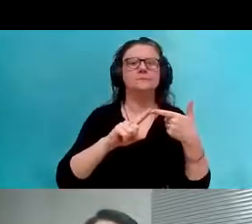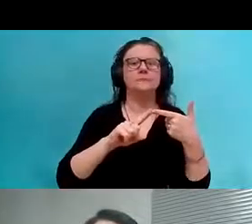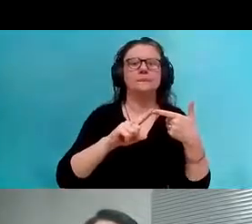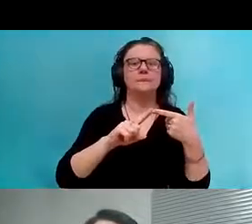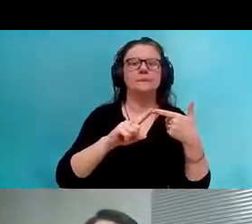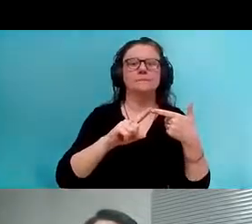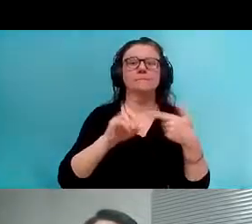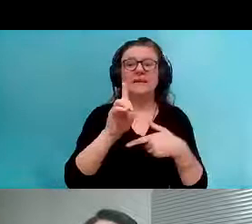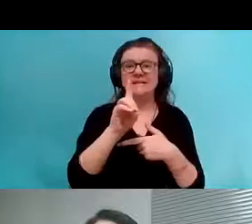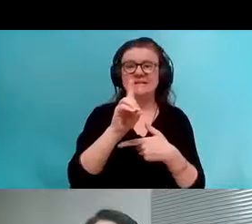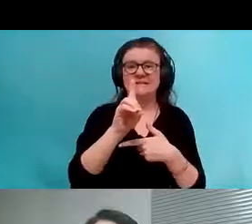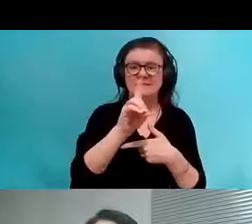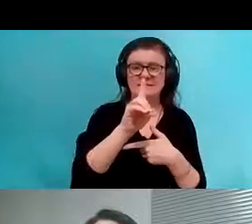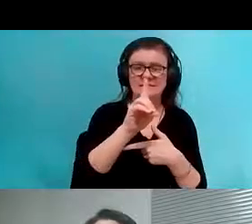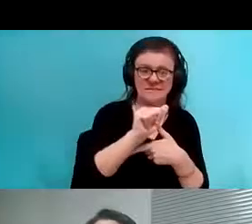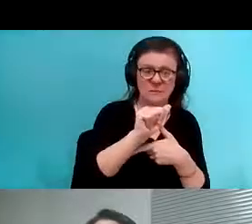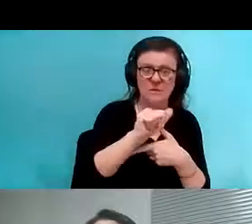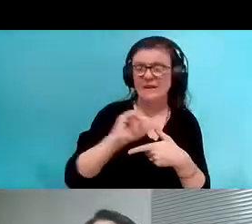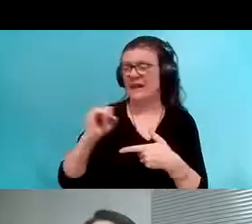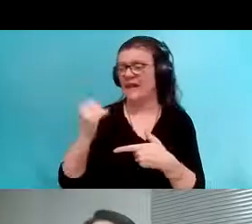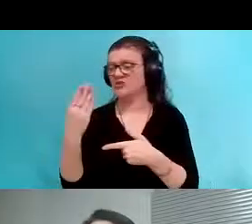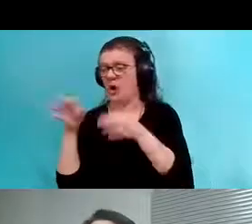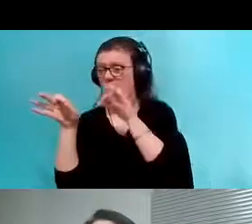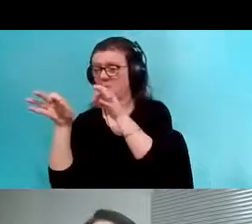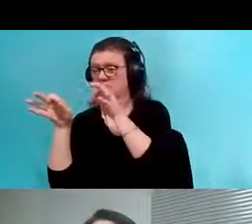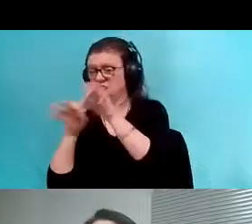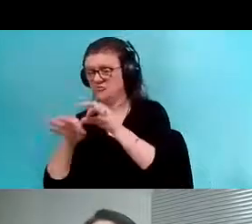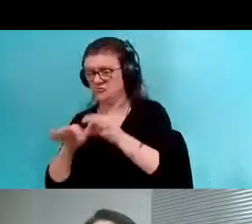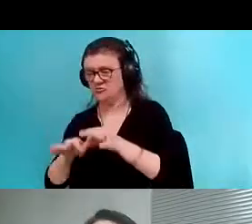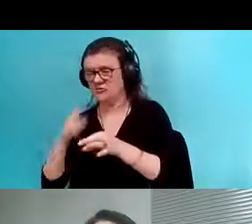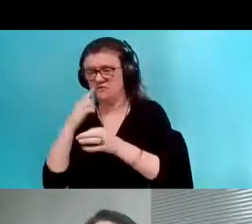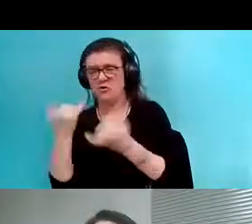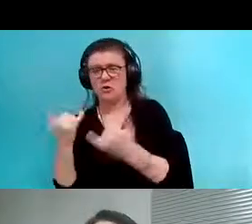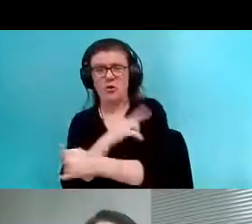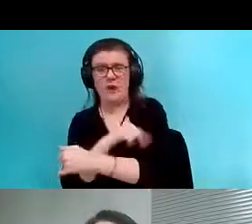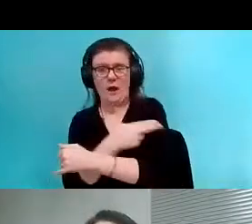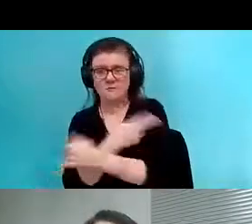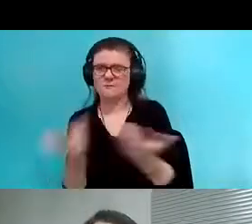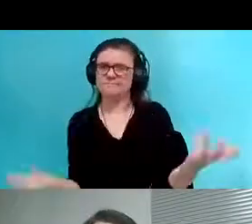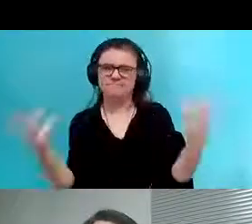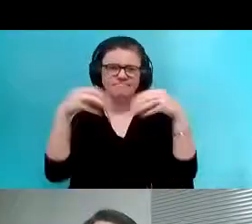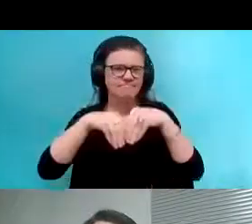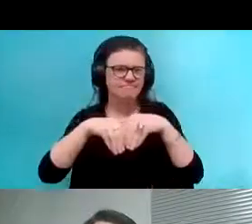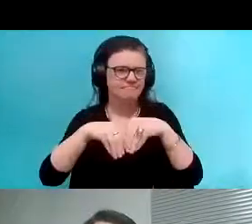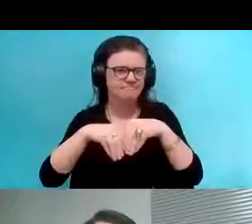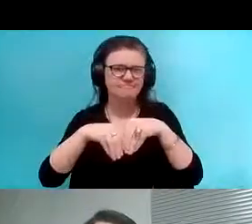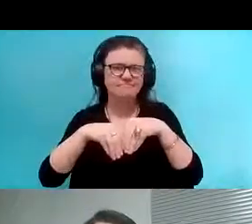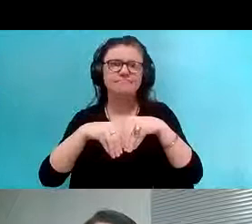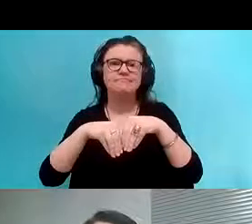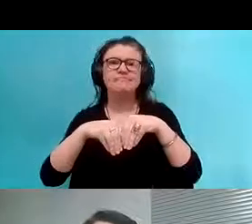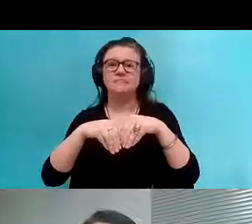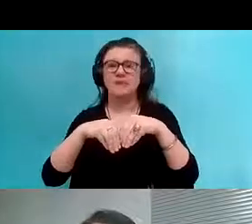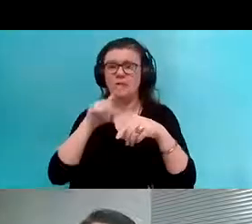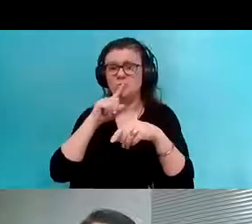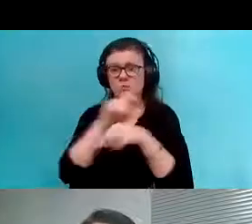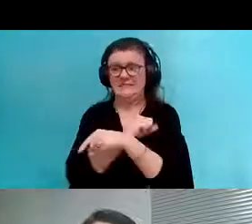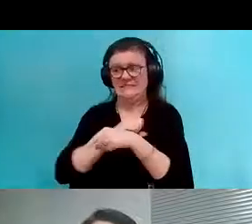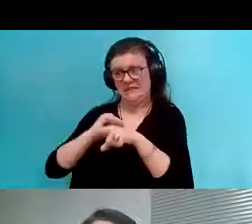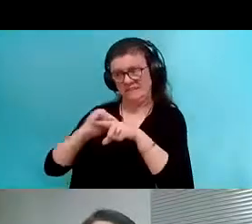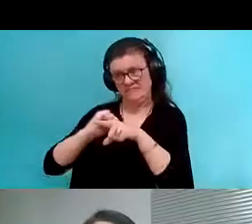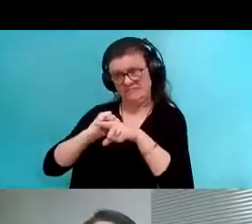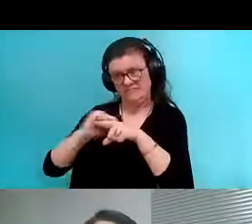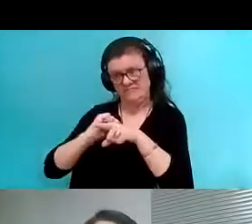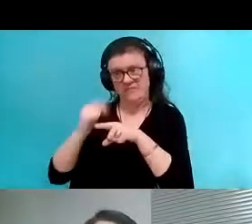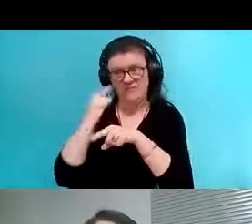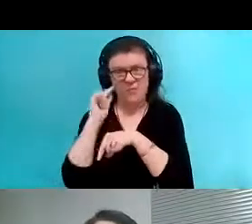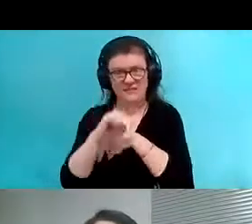disability data in the job descriptions and roles of the existing hospitals and should train them on regular basis.